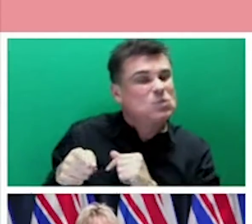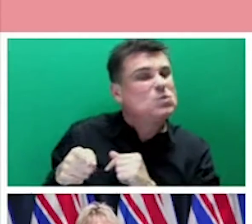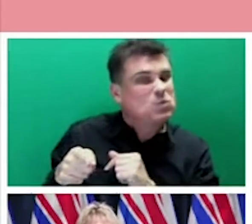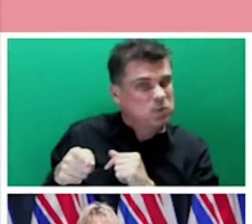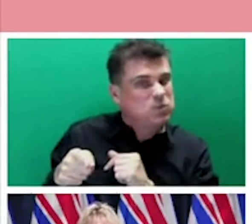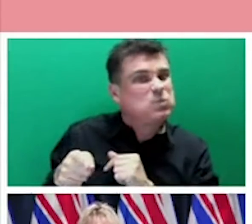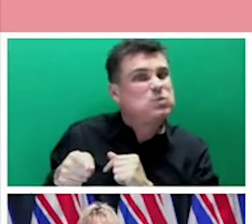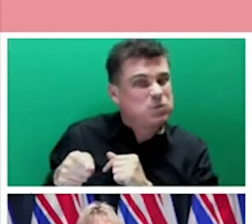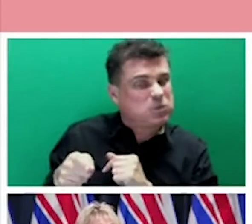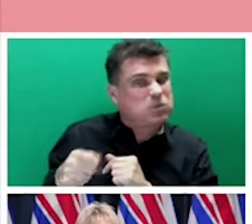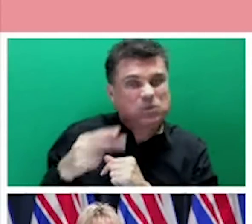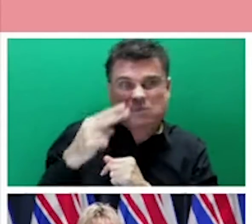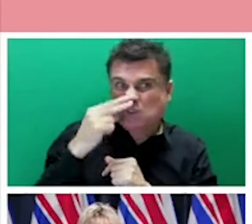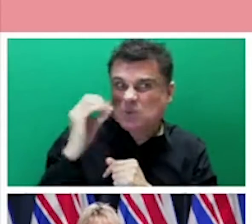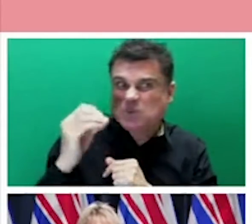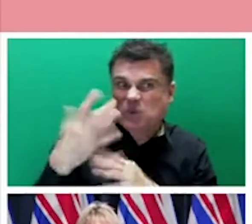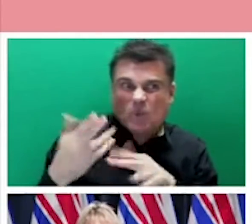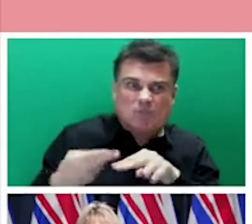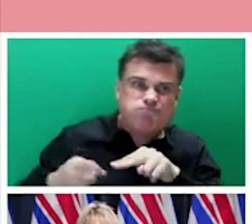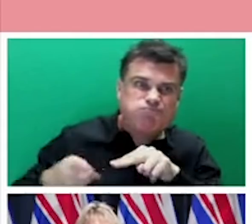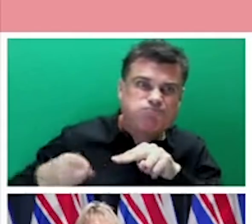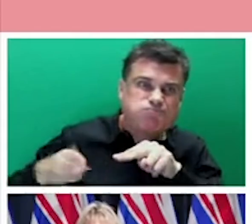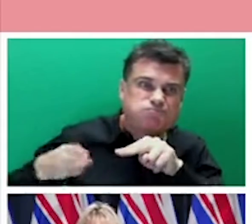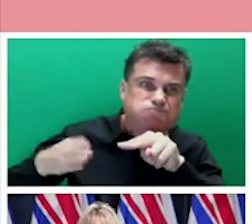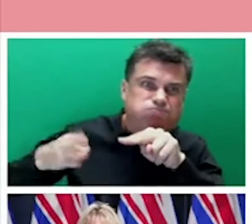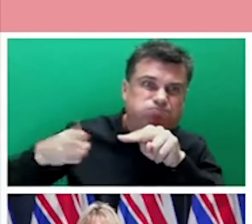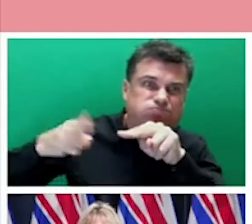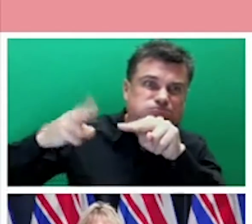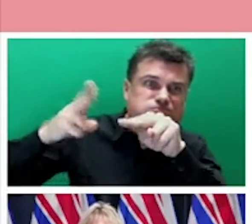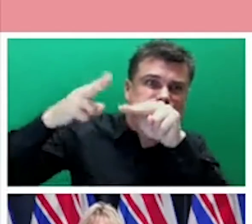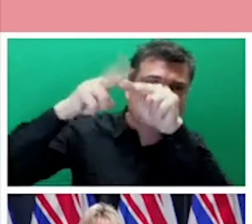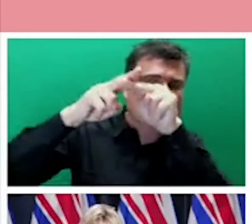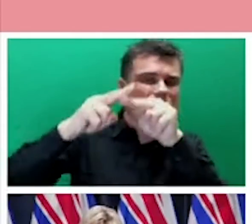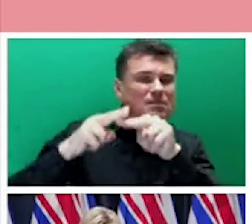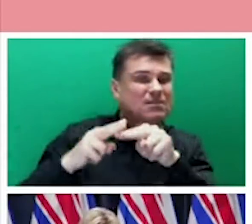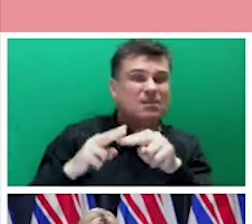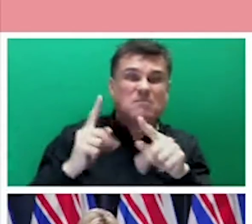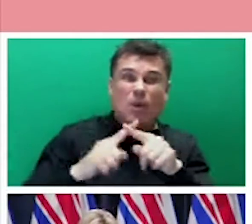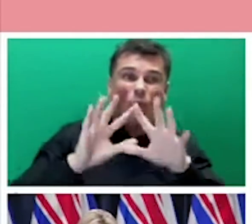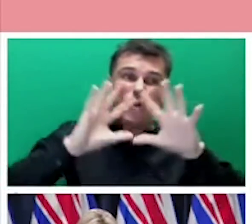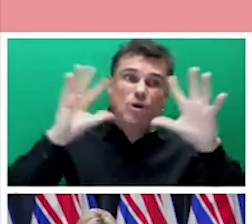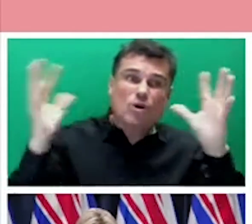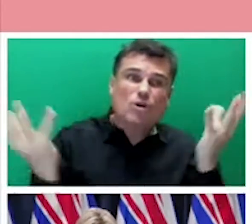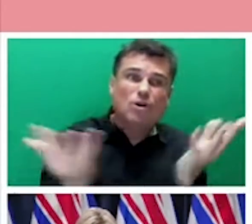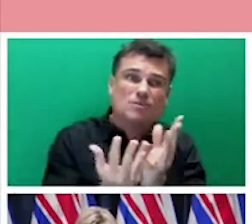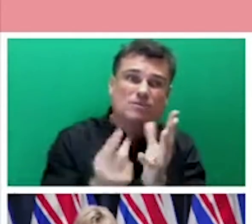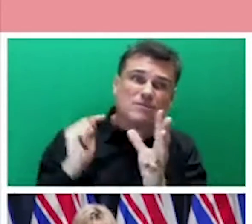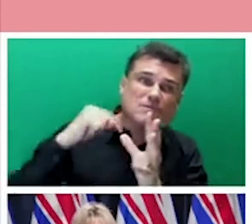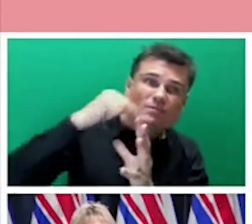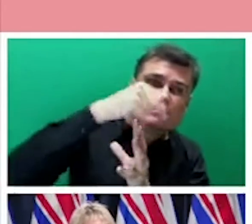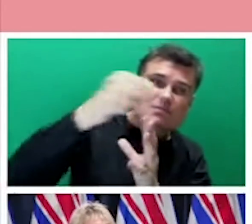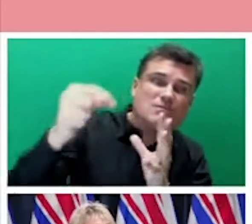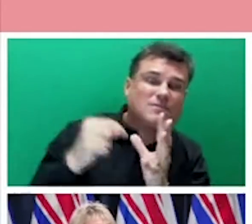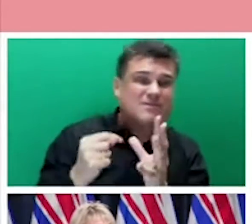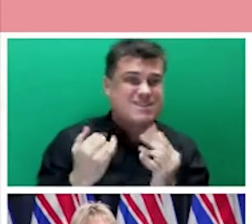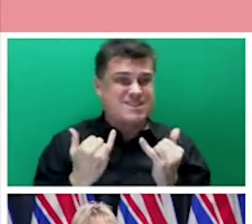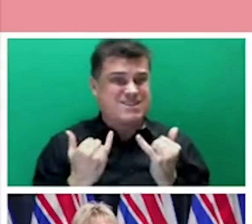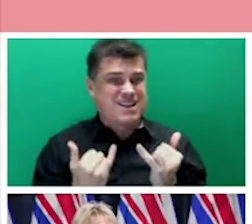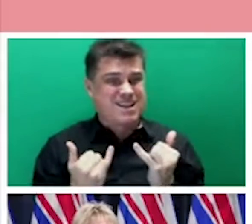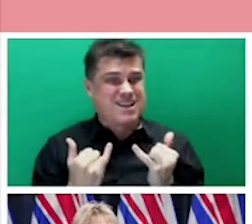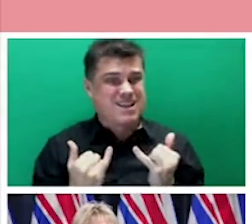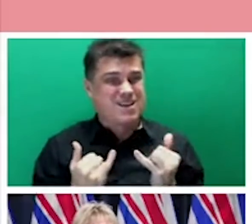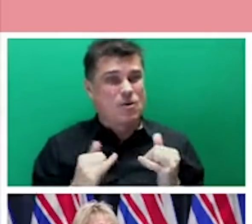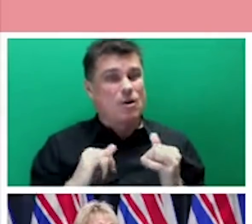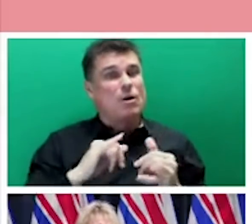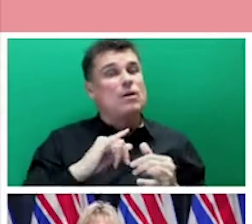world, particularly in the Northern Hemisphere, we are seeing that this virus can transmit very easily and that our risk is